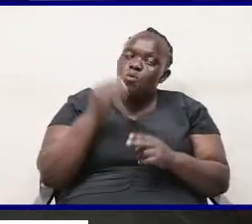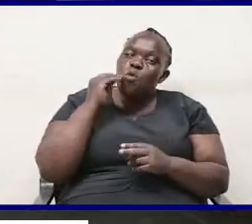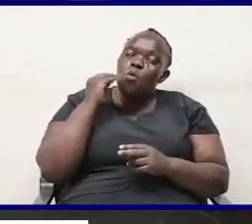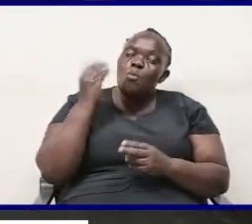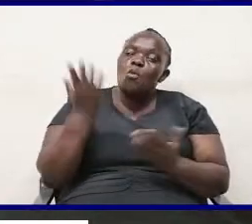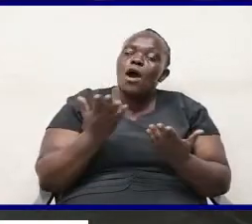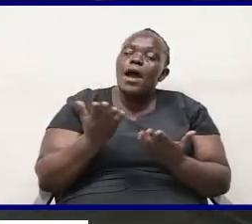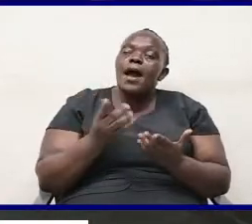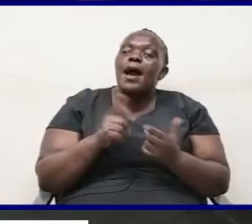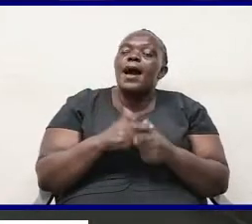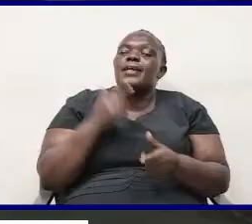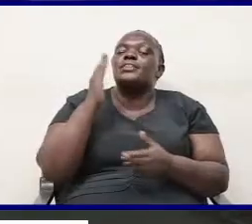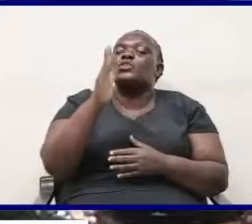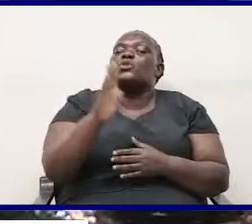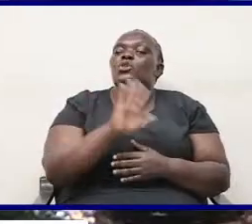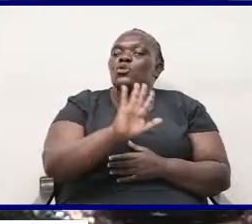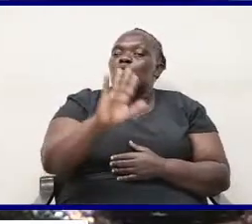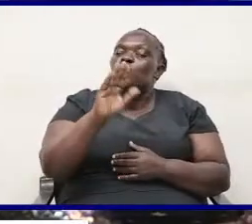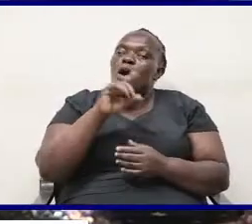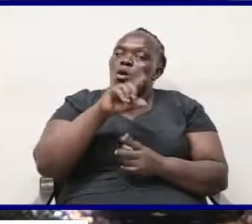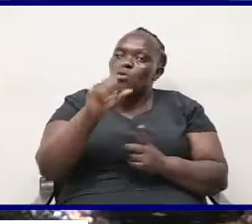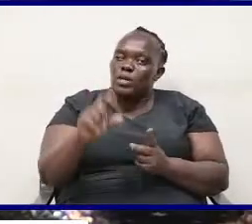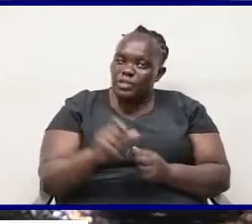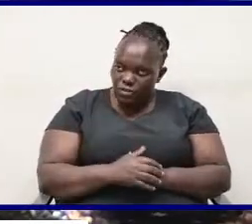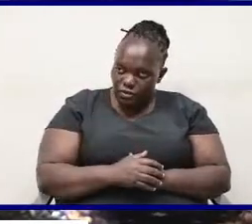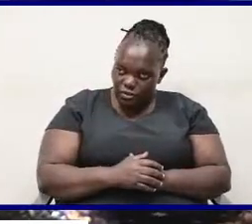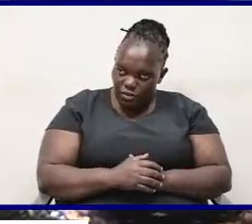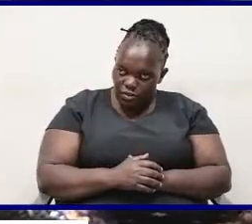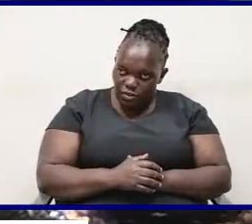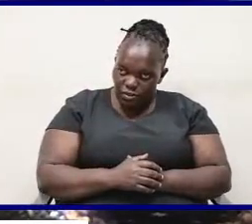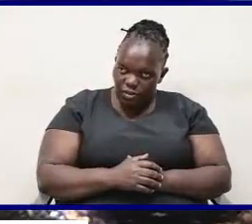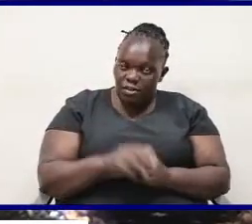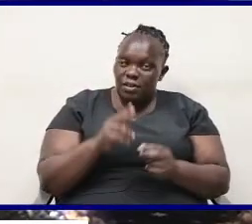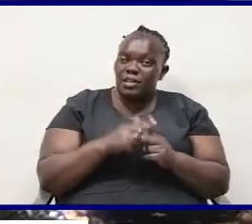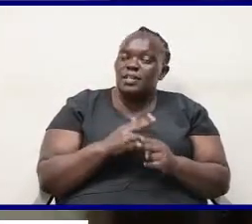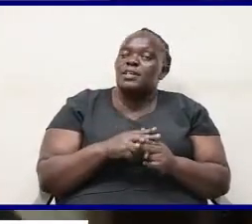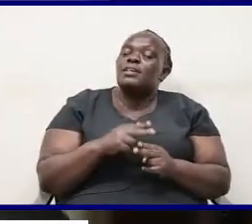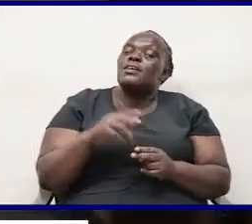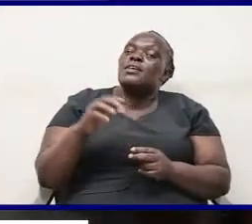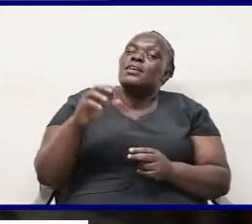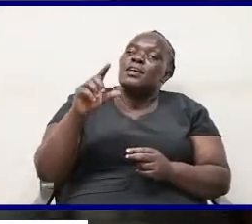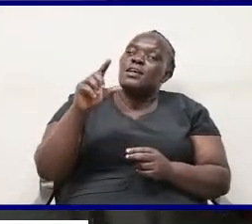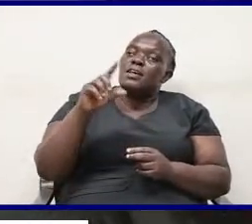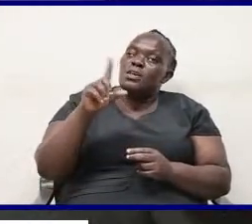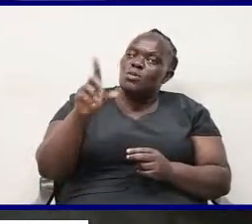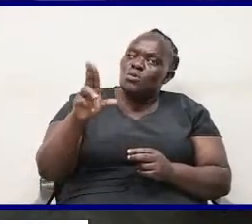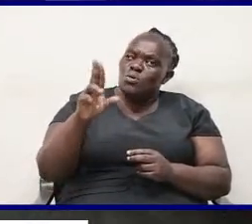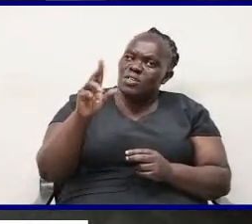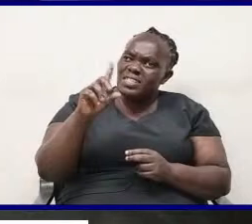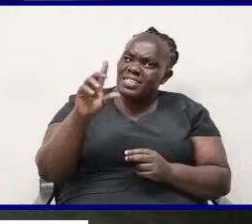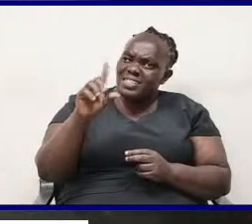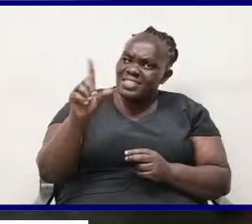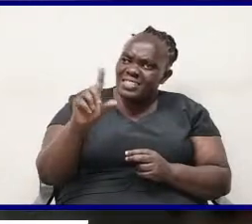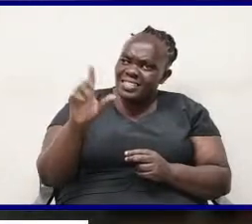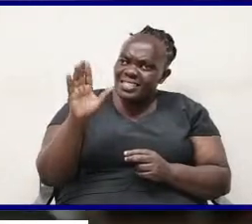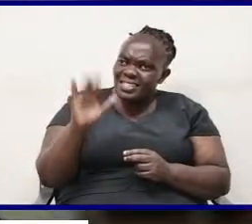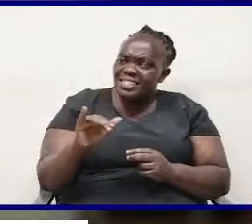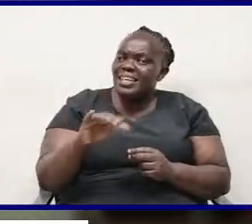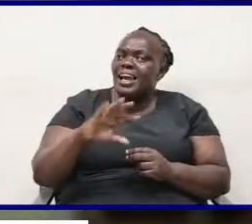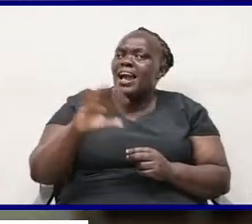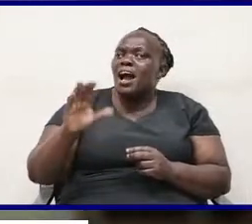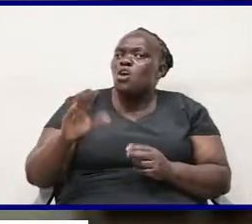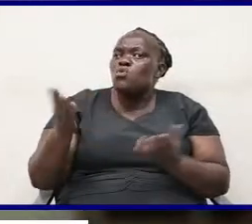from, and straight your question. What question do you have? My name is Winston Roche. I'm coming from Homa Bay